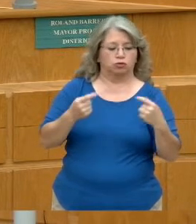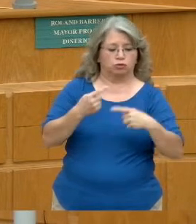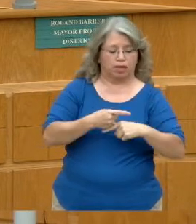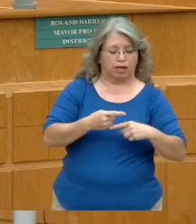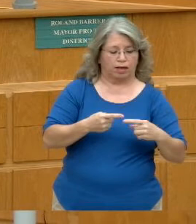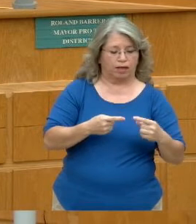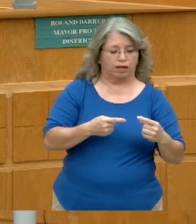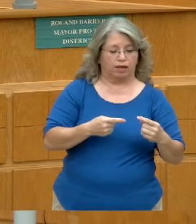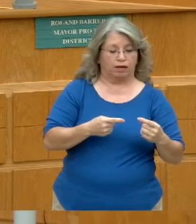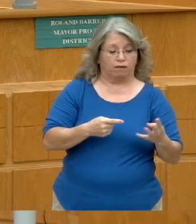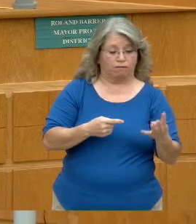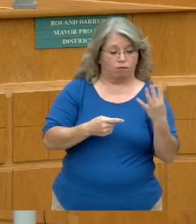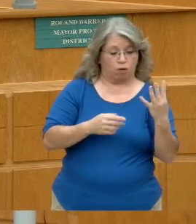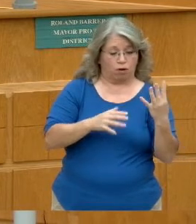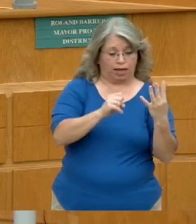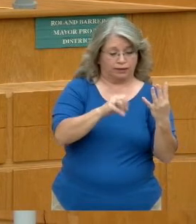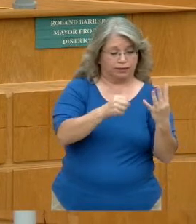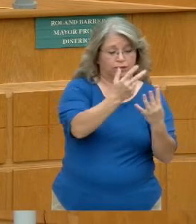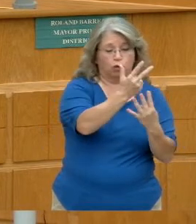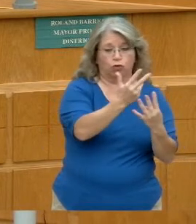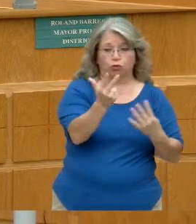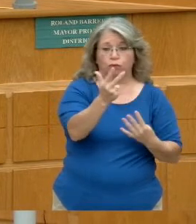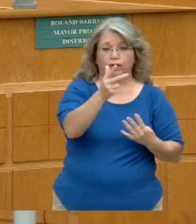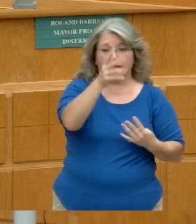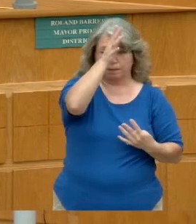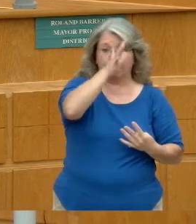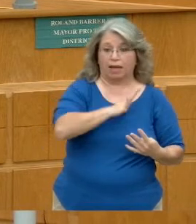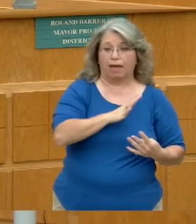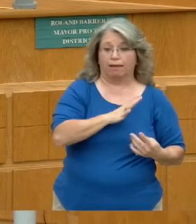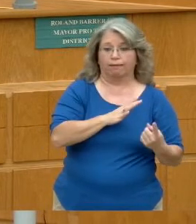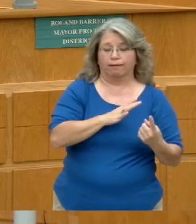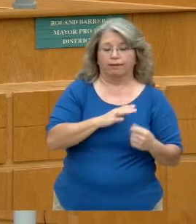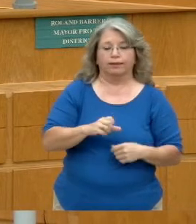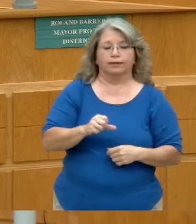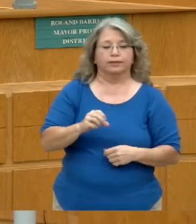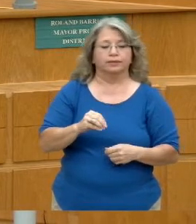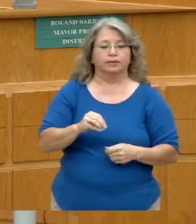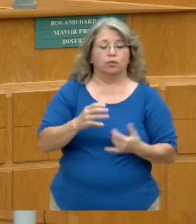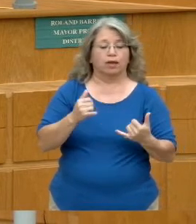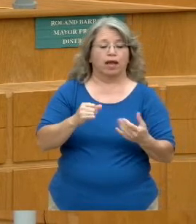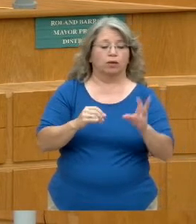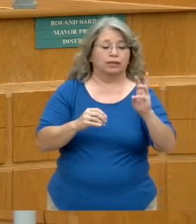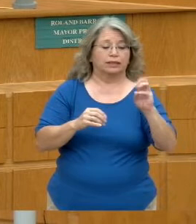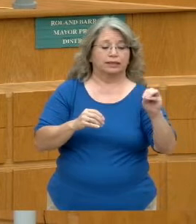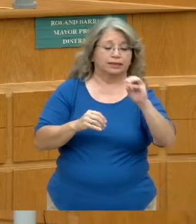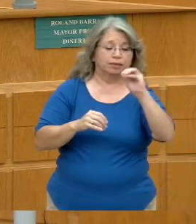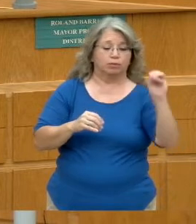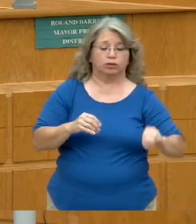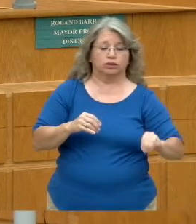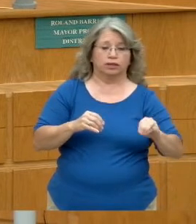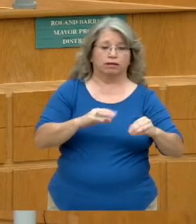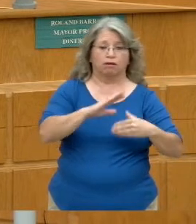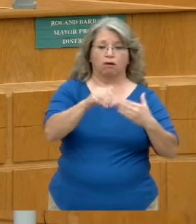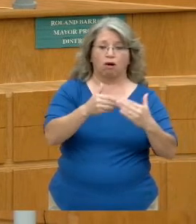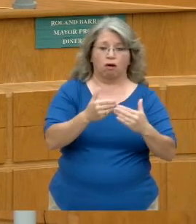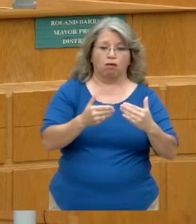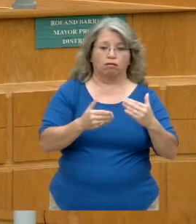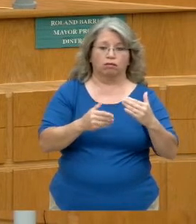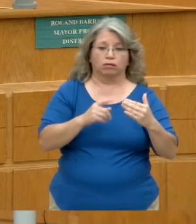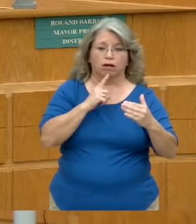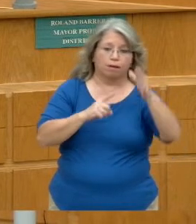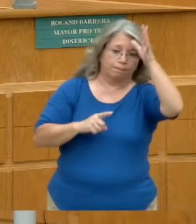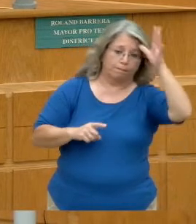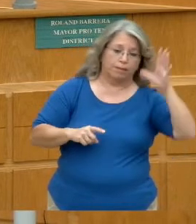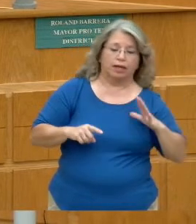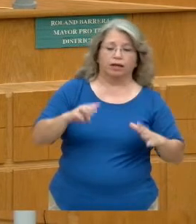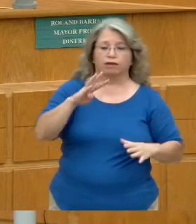cases, 3 of which were male, we have 60% of all the cases are male and 40% are female.